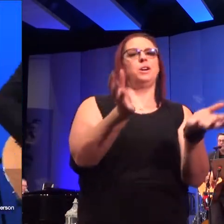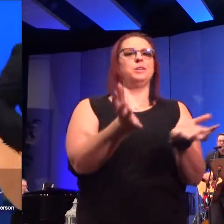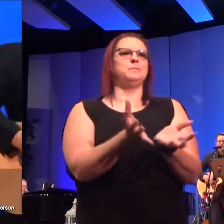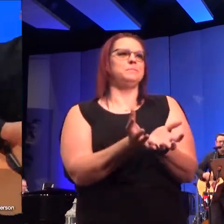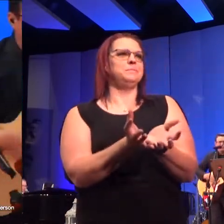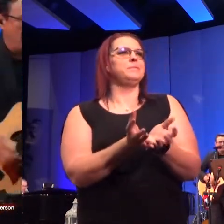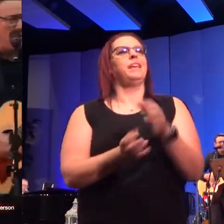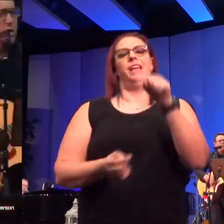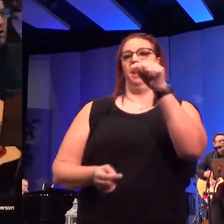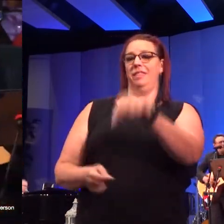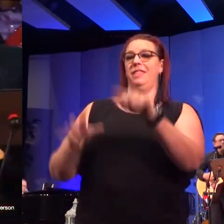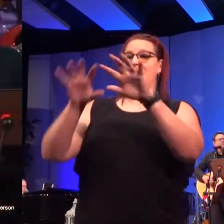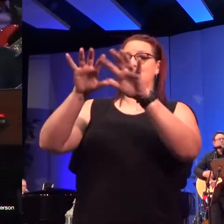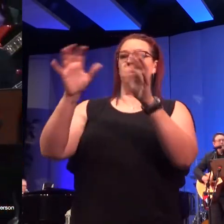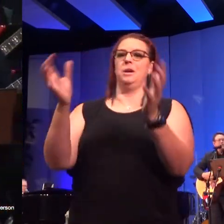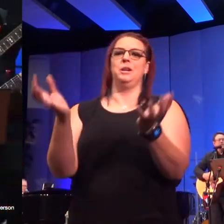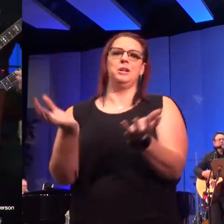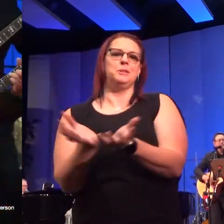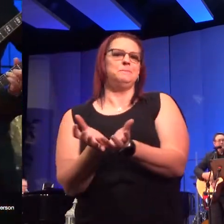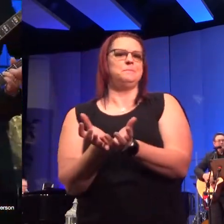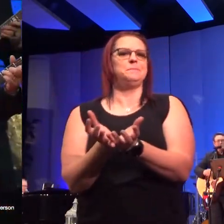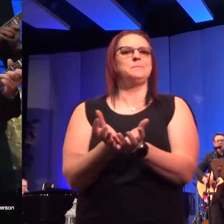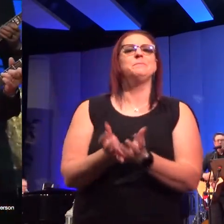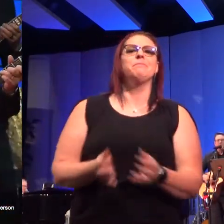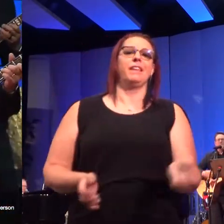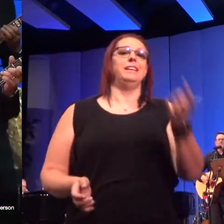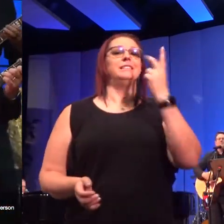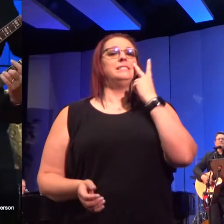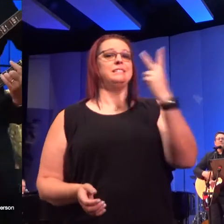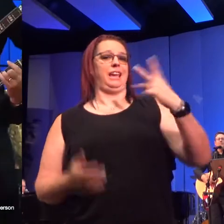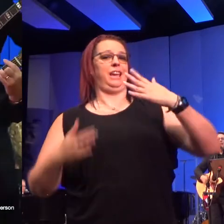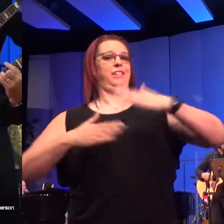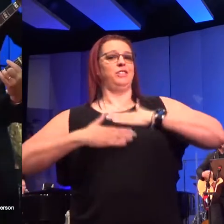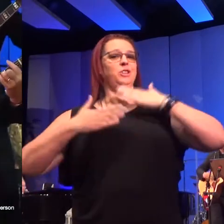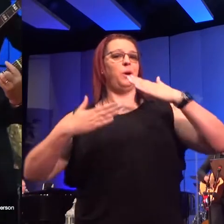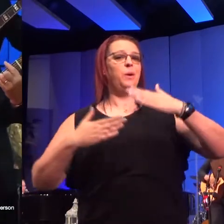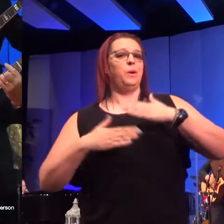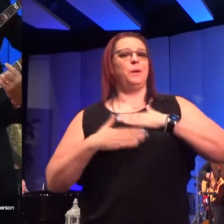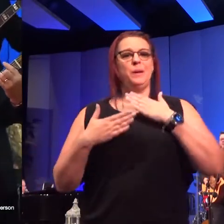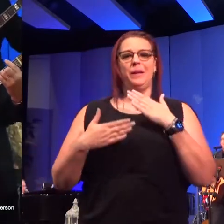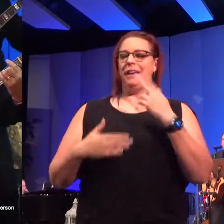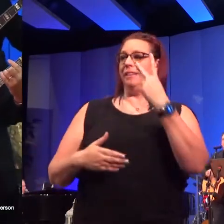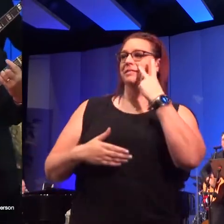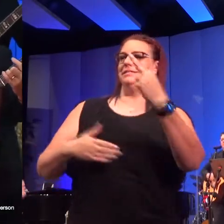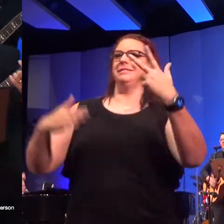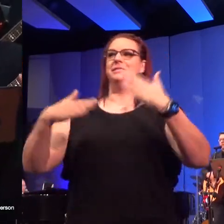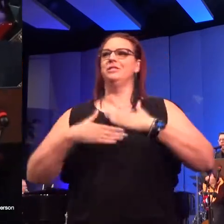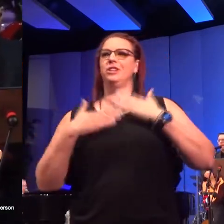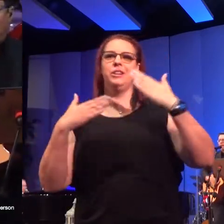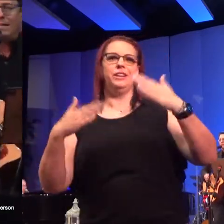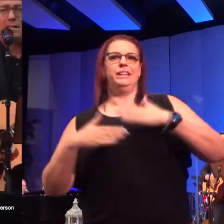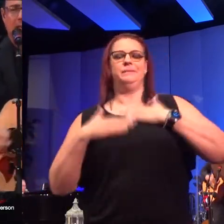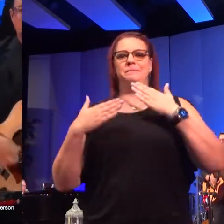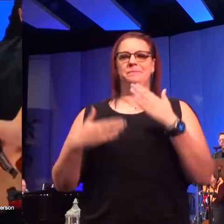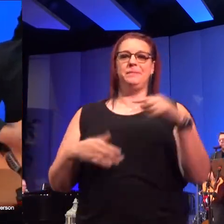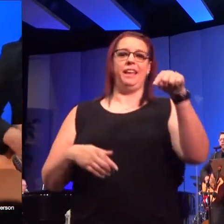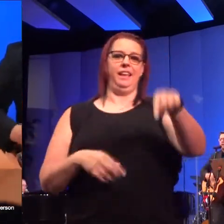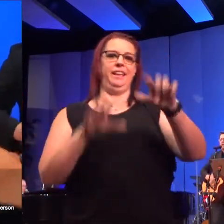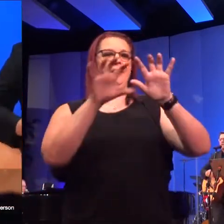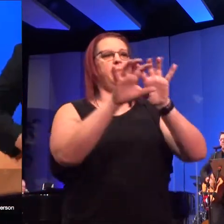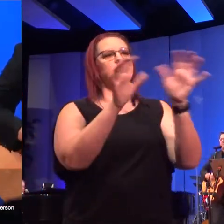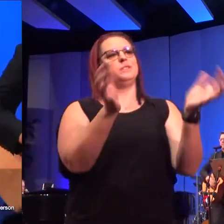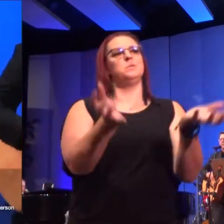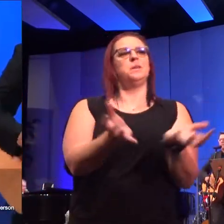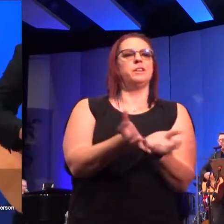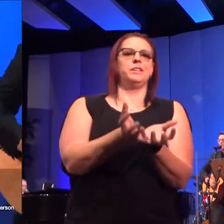world. In this world. In this world. I see the joy. I see the joy. I see the joy. I see the joy.